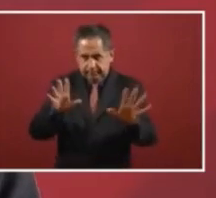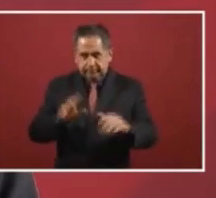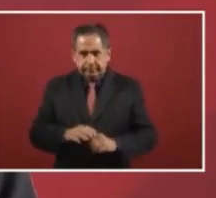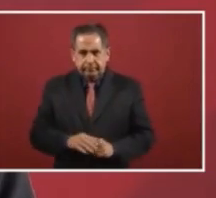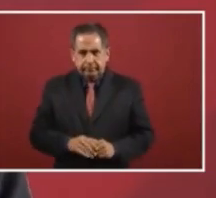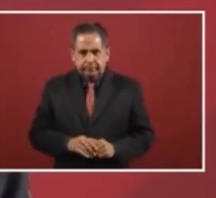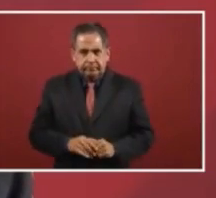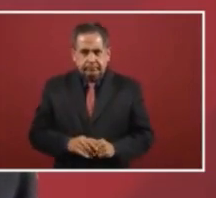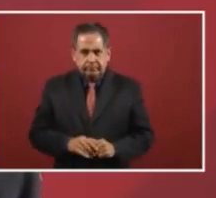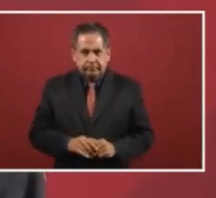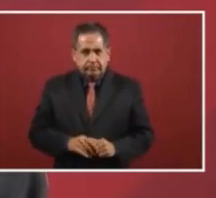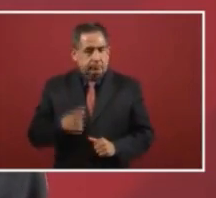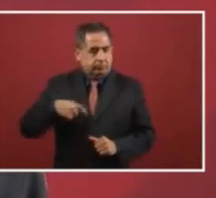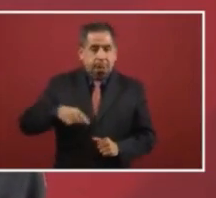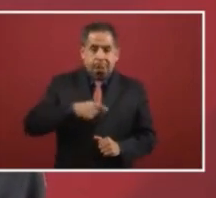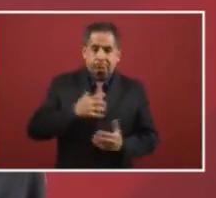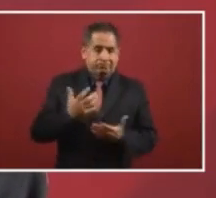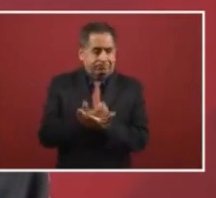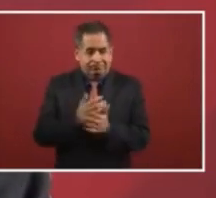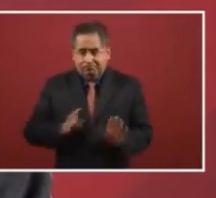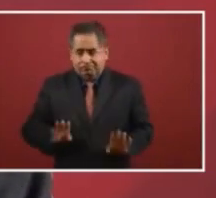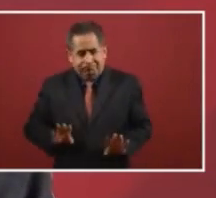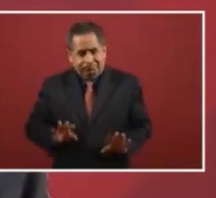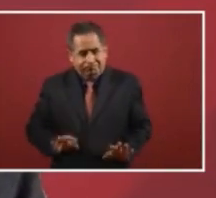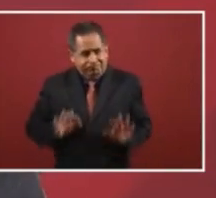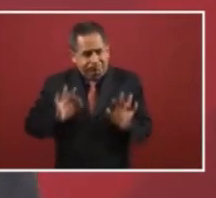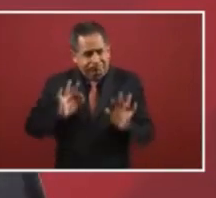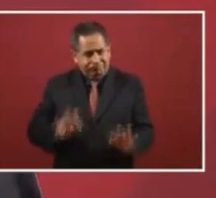To make it very clear, we gained